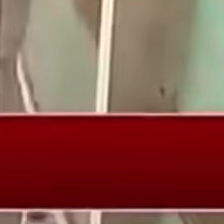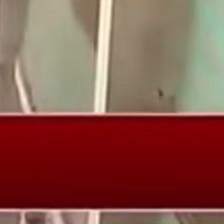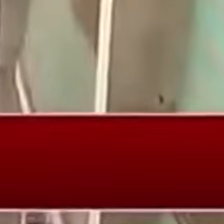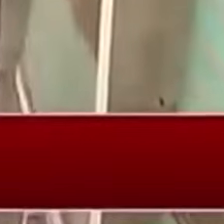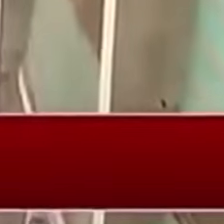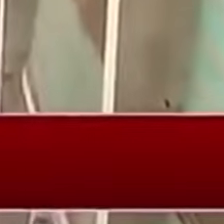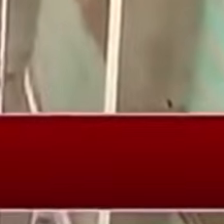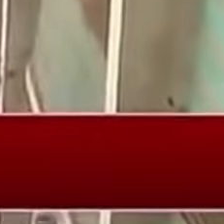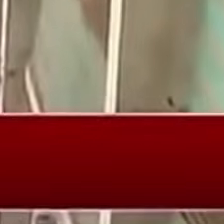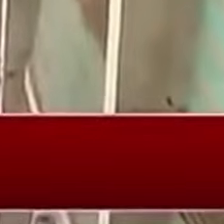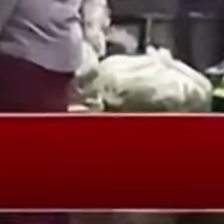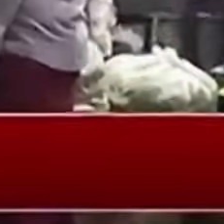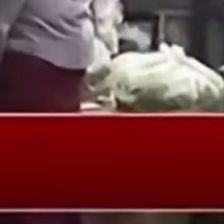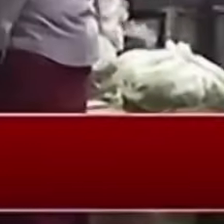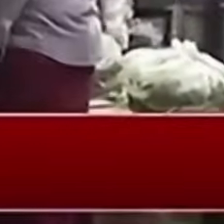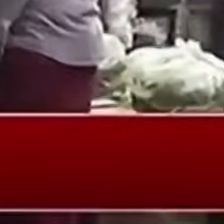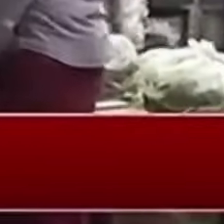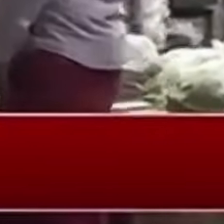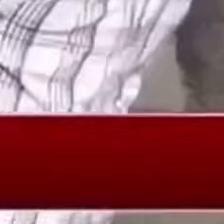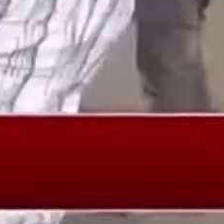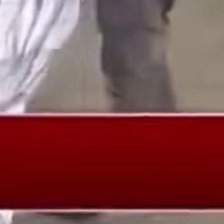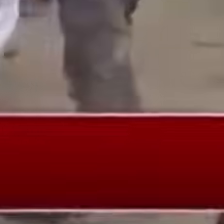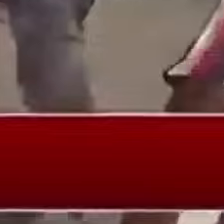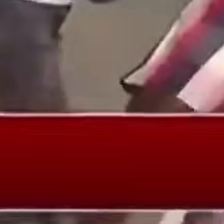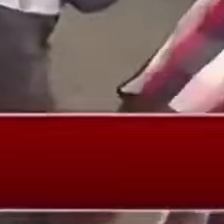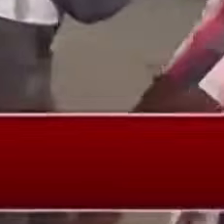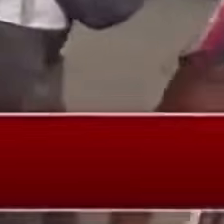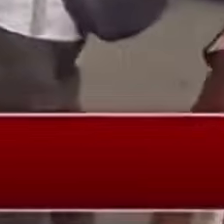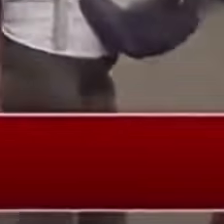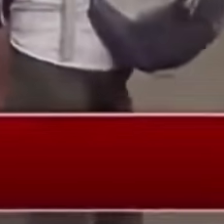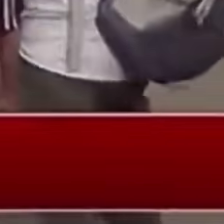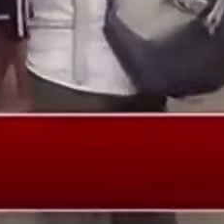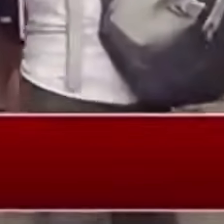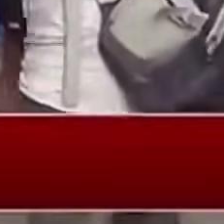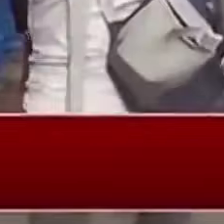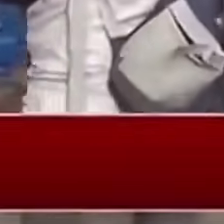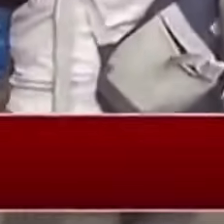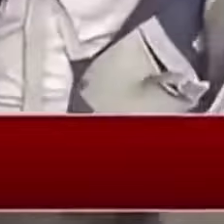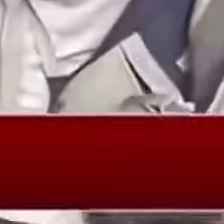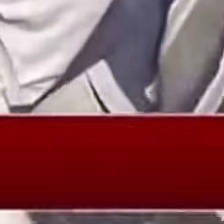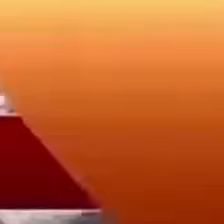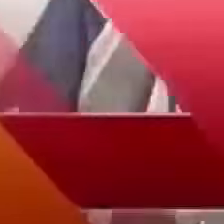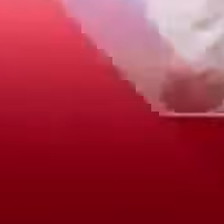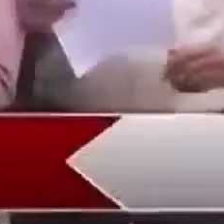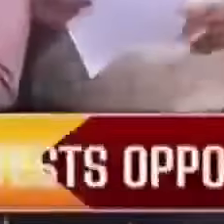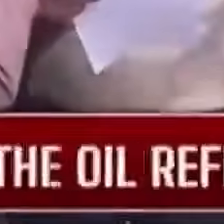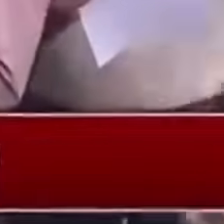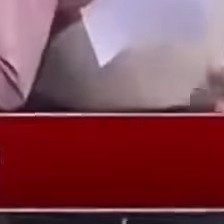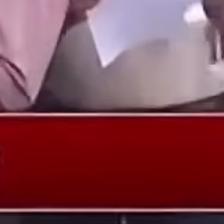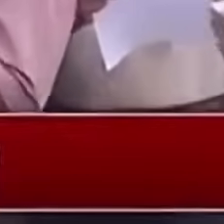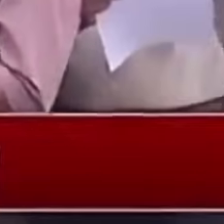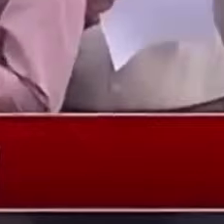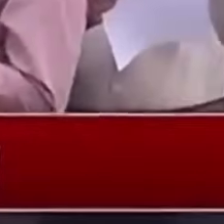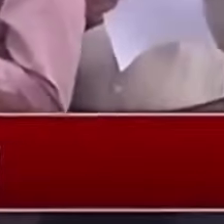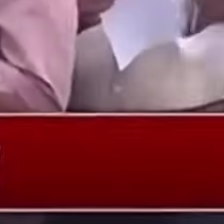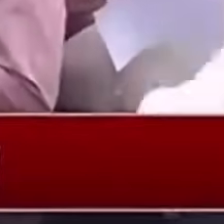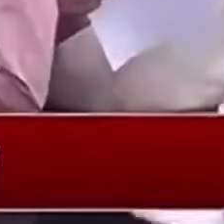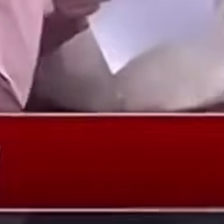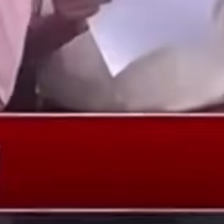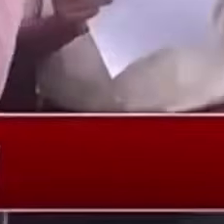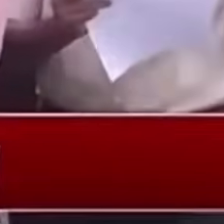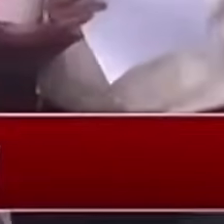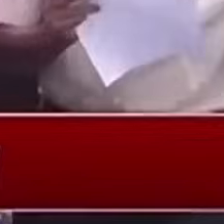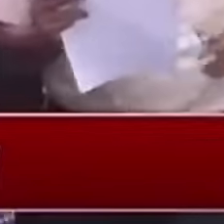Prices of vegetables and chicken skyrocket. Gas queues in several parts in the island. Protests opposite